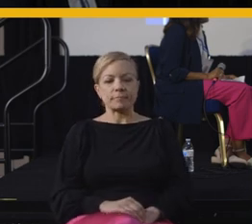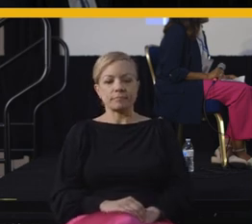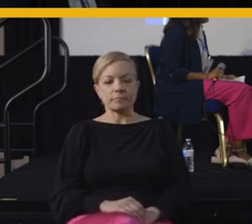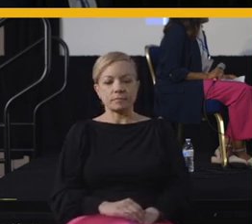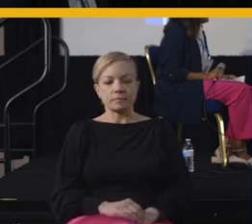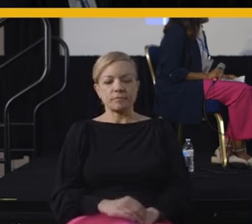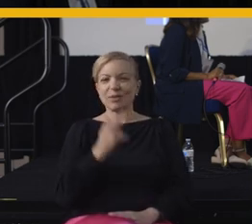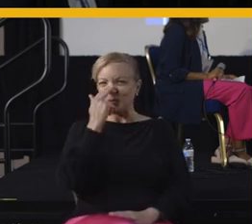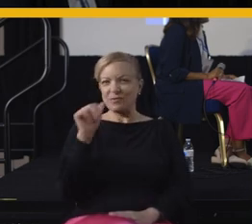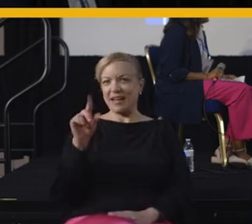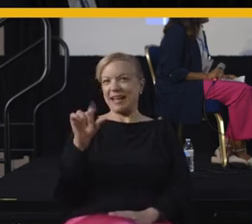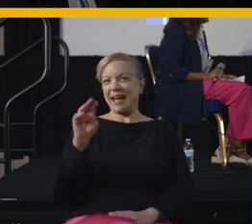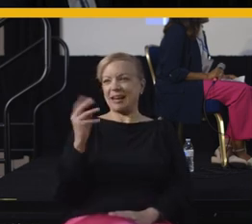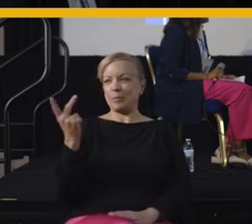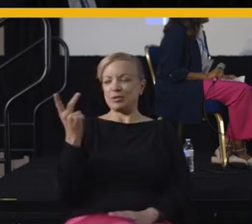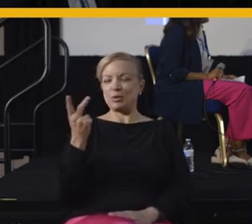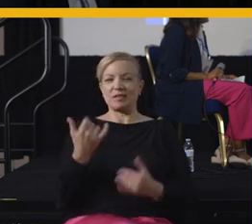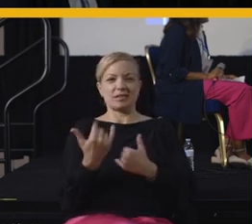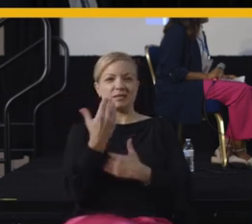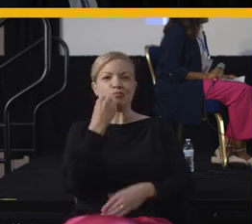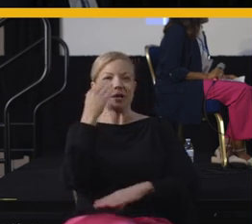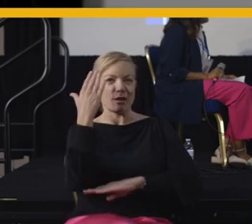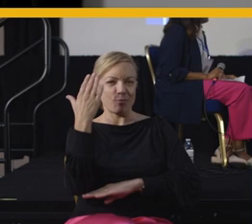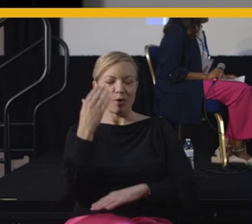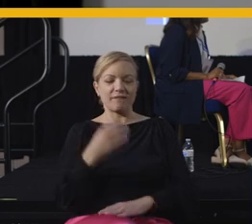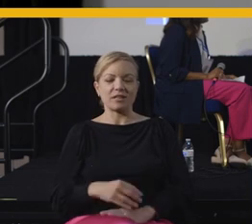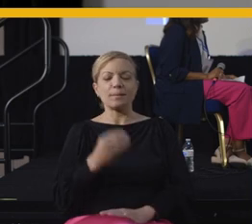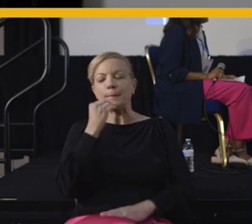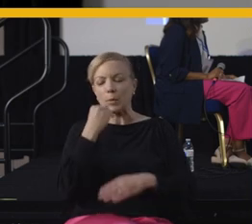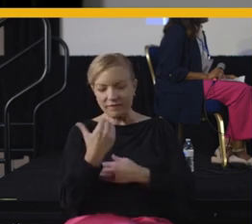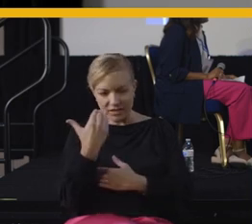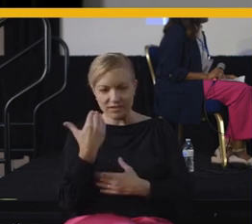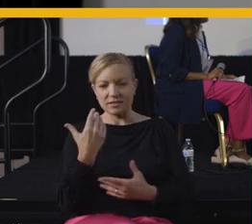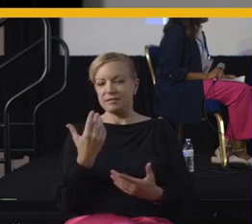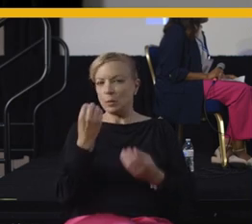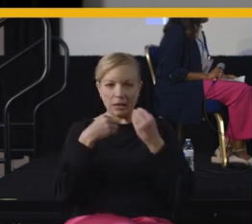You know, it's funny, Adam and I just at breakfast this morning were talking about